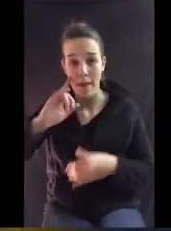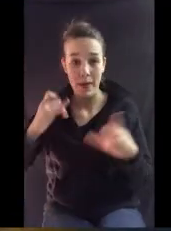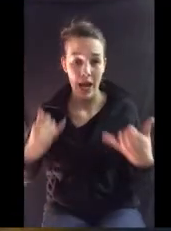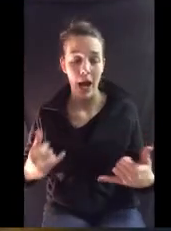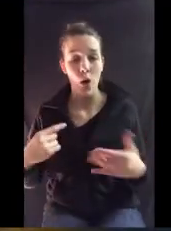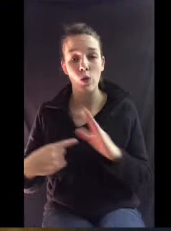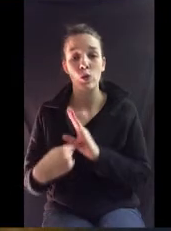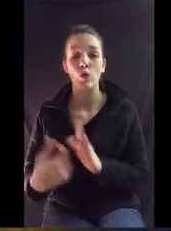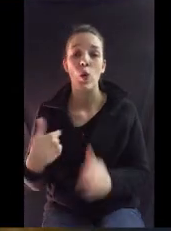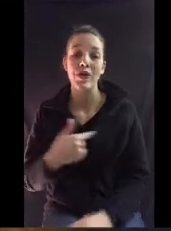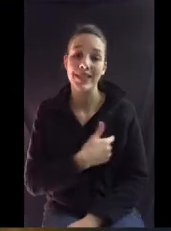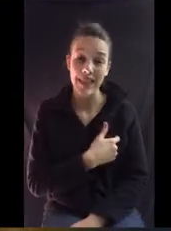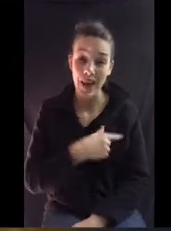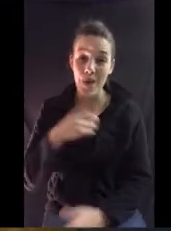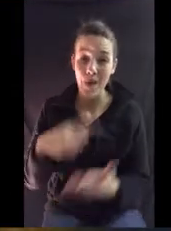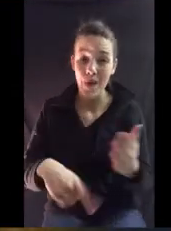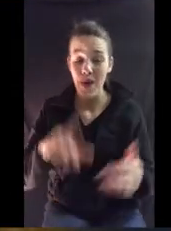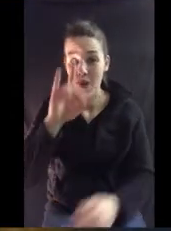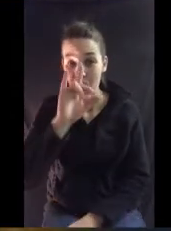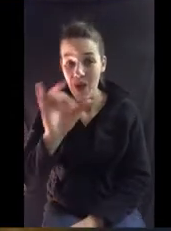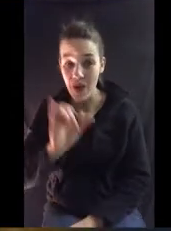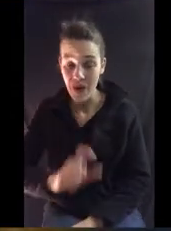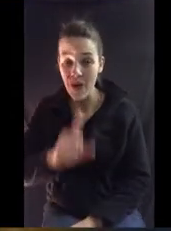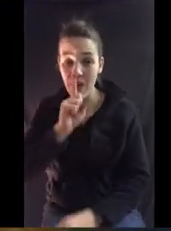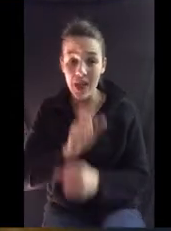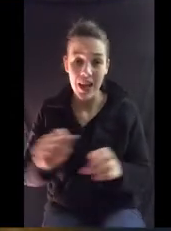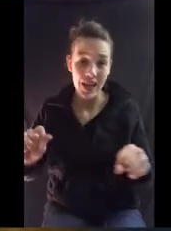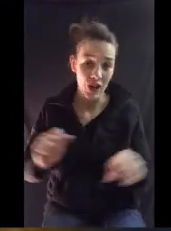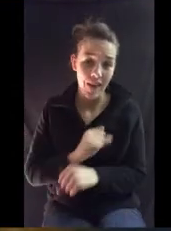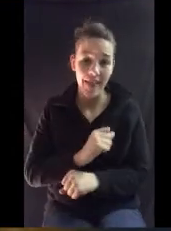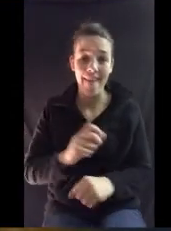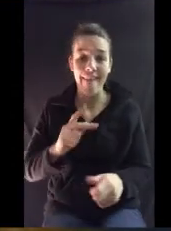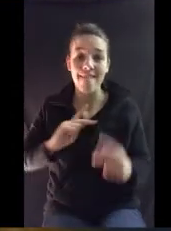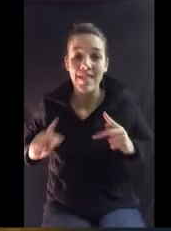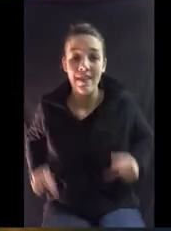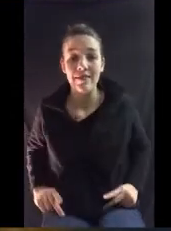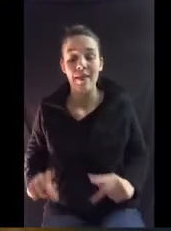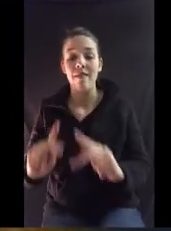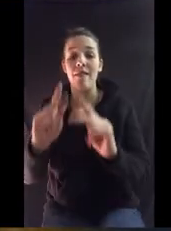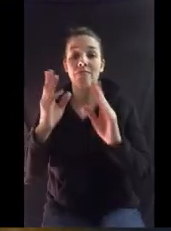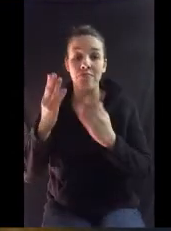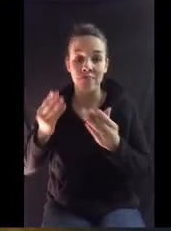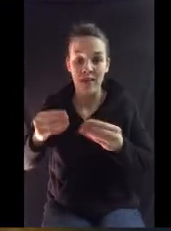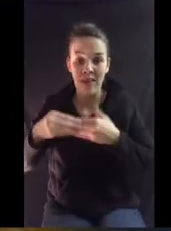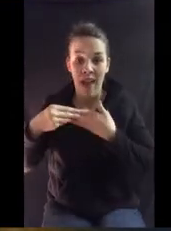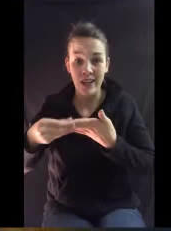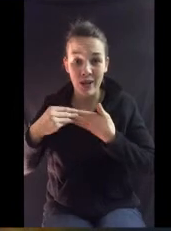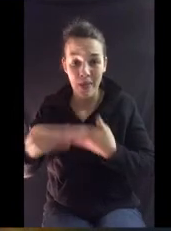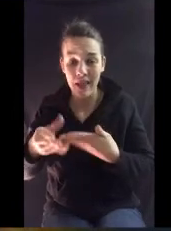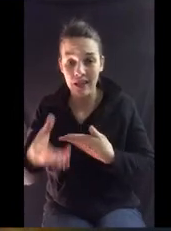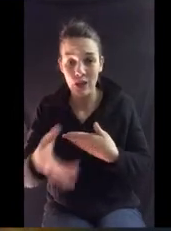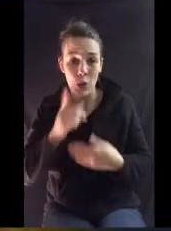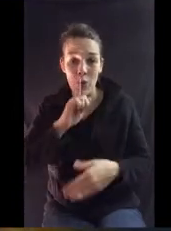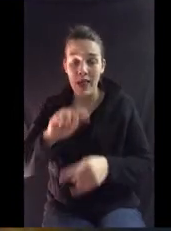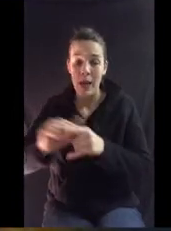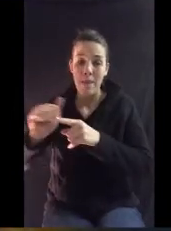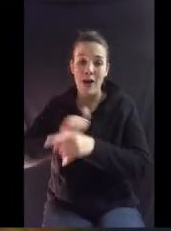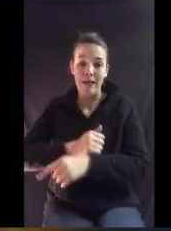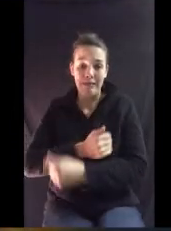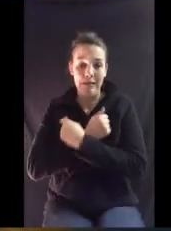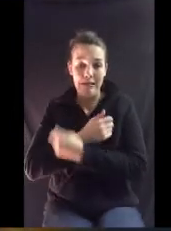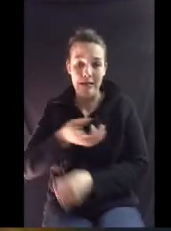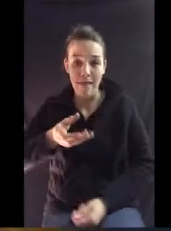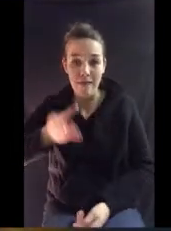all grown up now, shows us what it looks like literally and physically and tangibly to